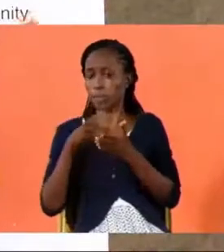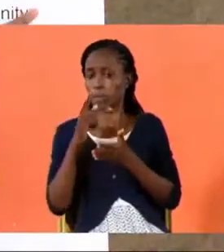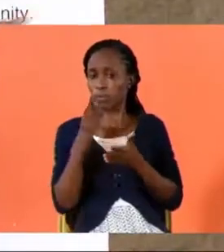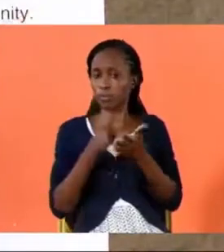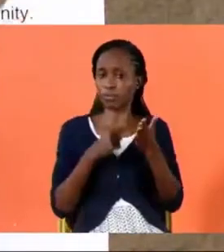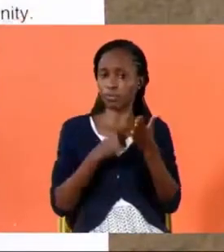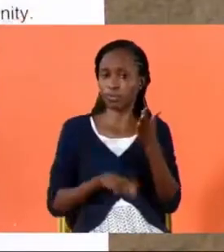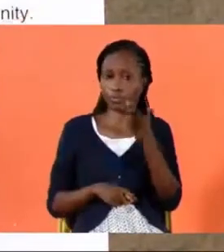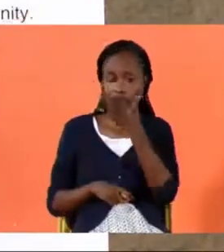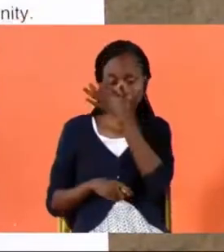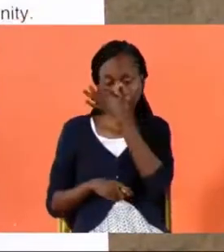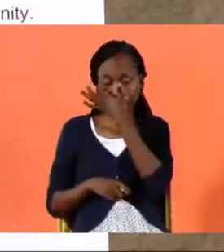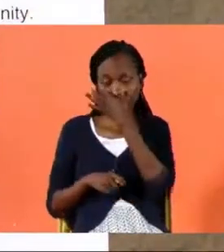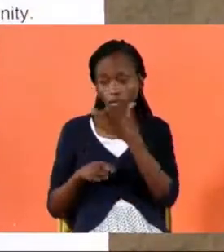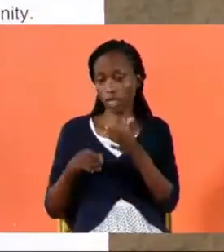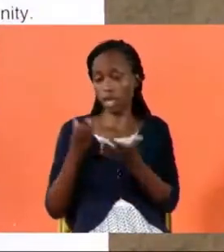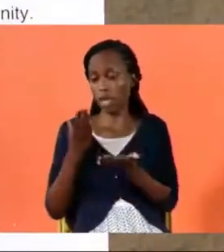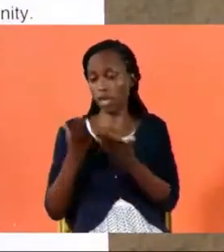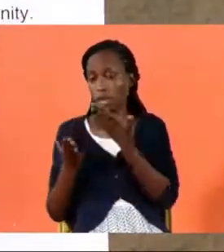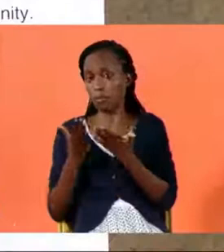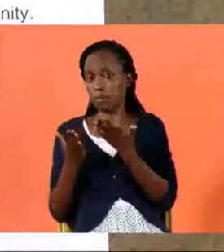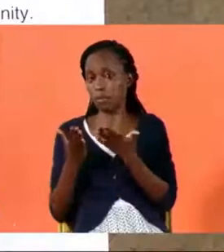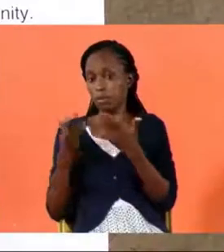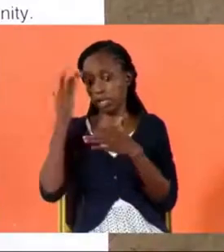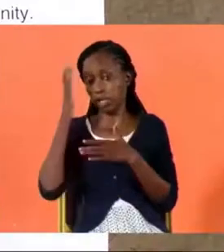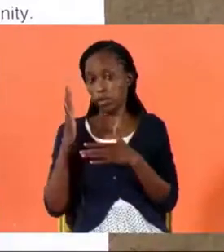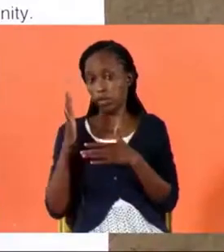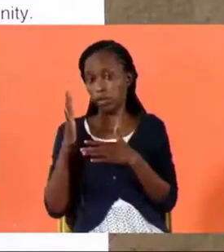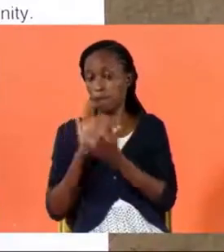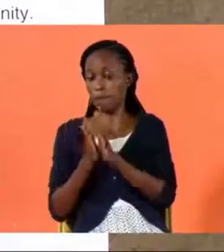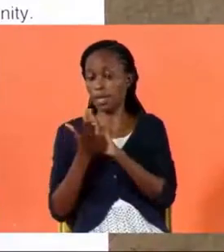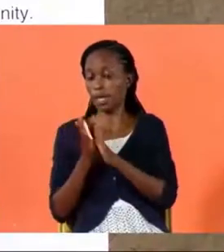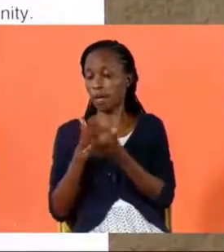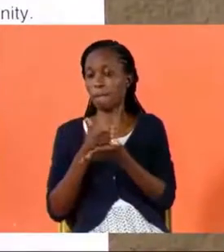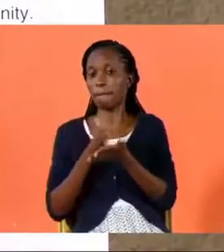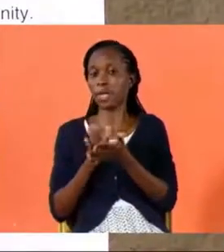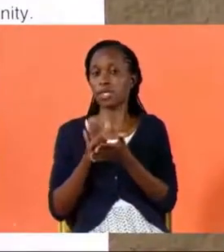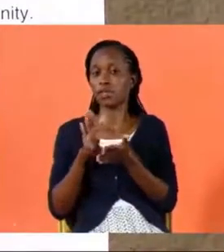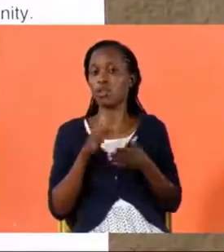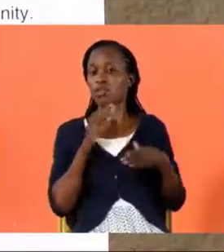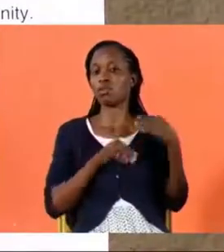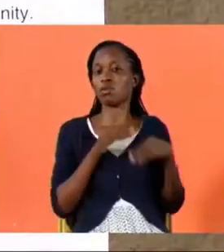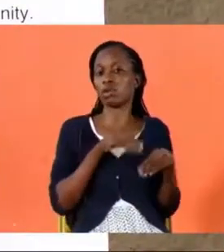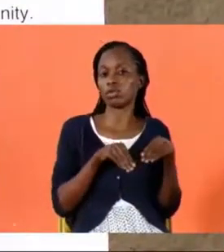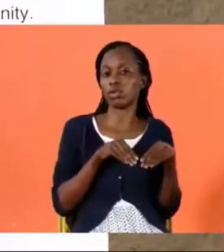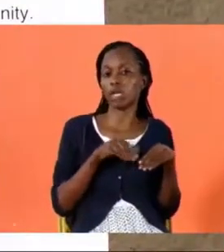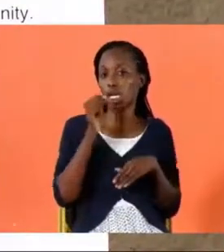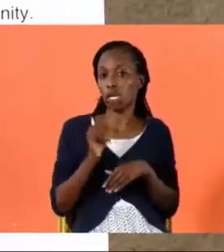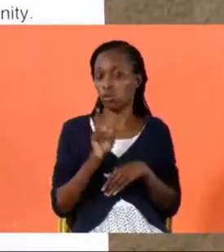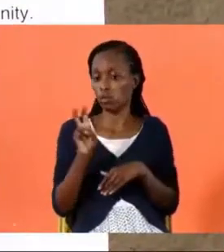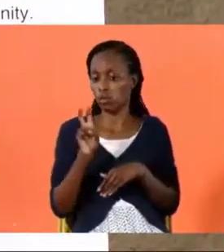these systems and maybe unwittingly become part of that. So if you were to look